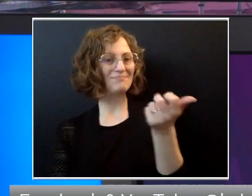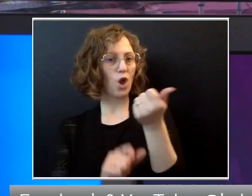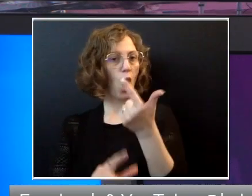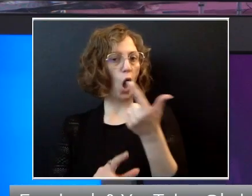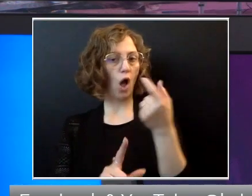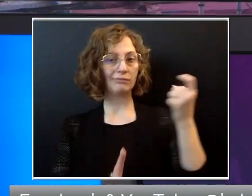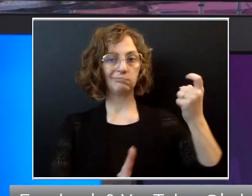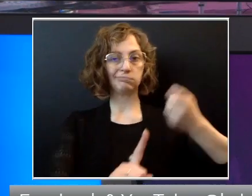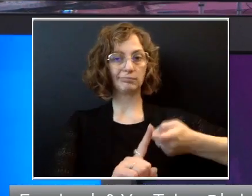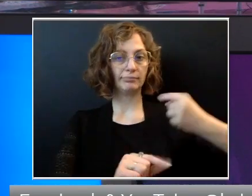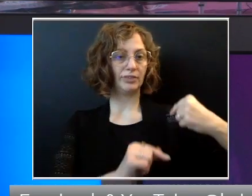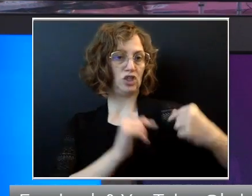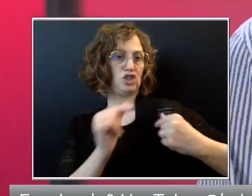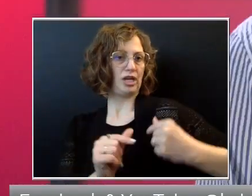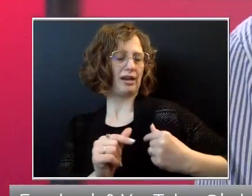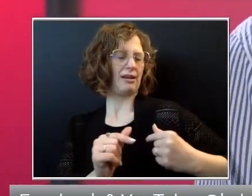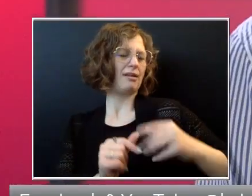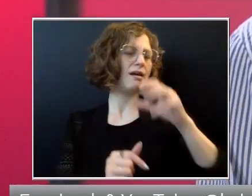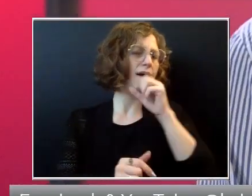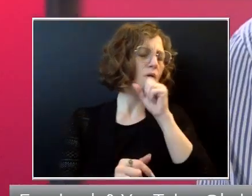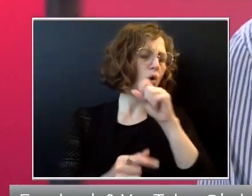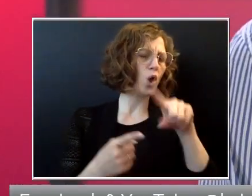found out?